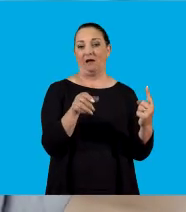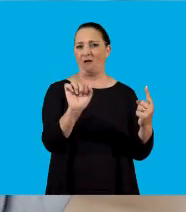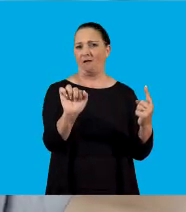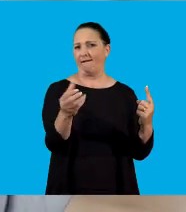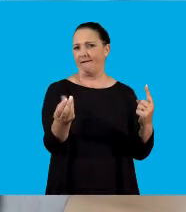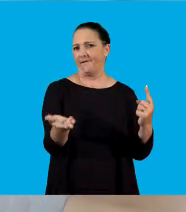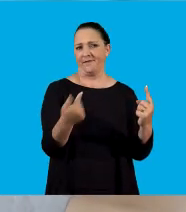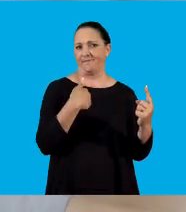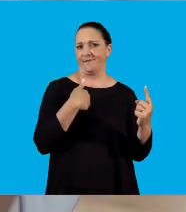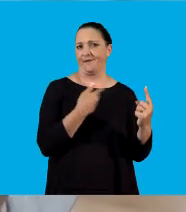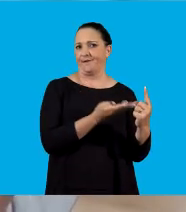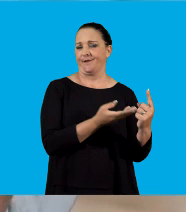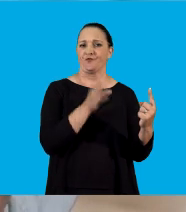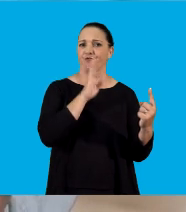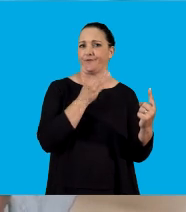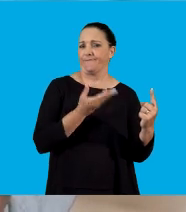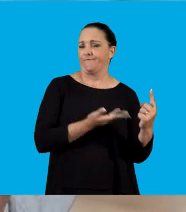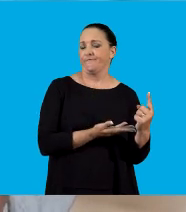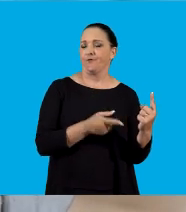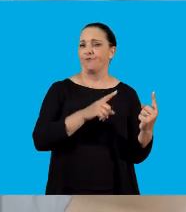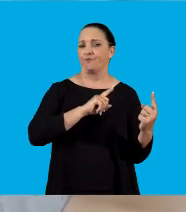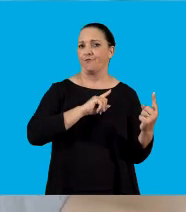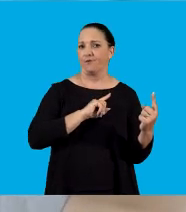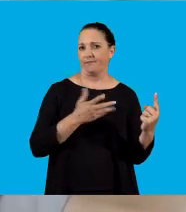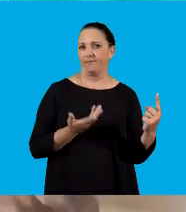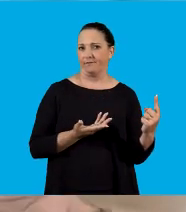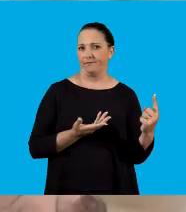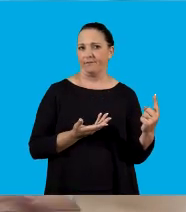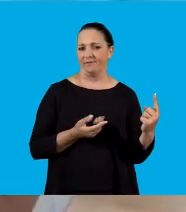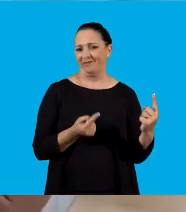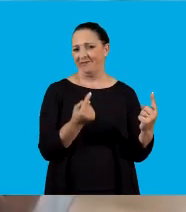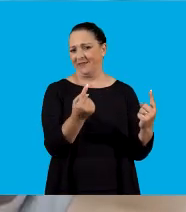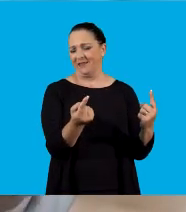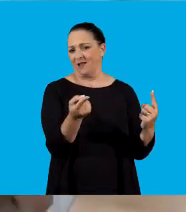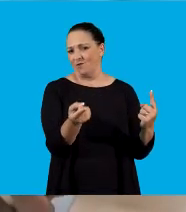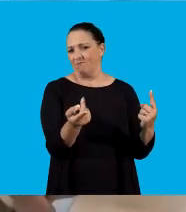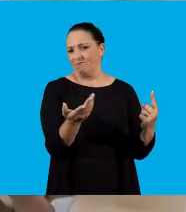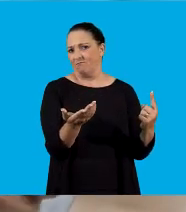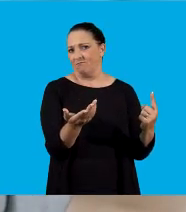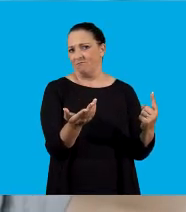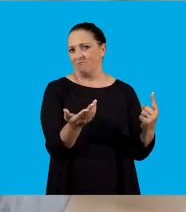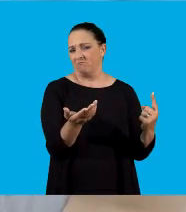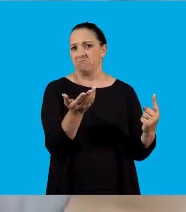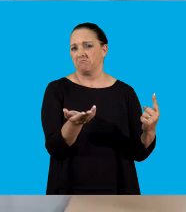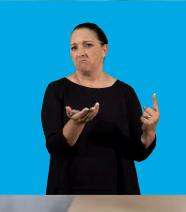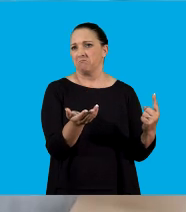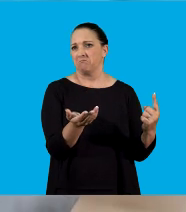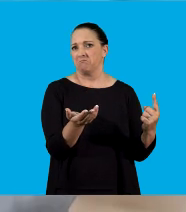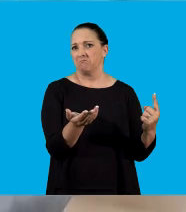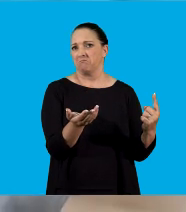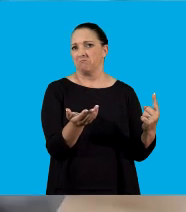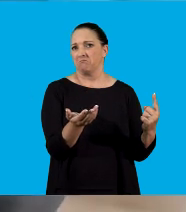a car allowance and yet I did not get one? Why is it that that one is able to get